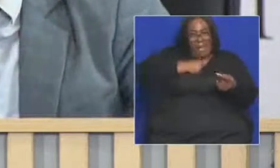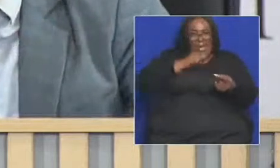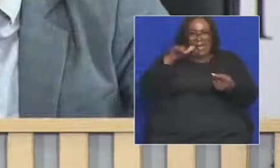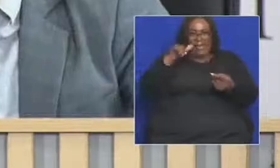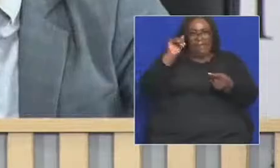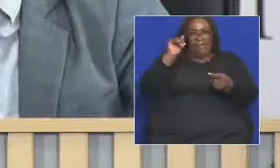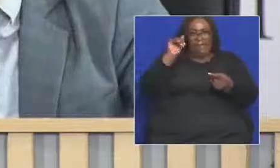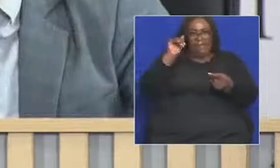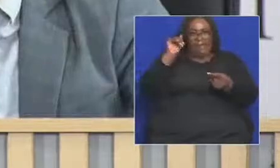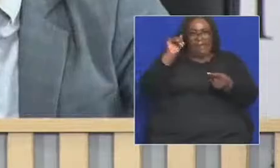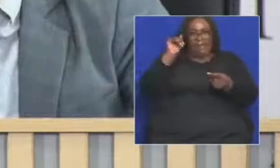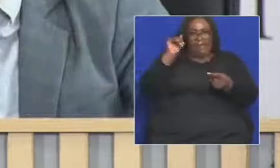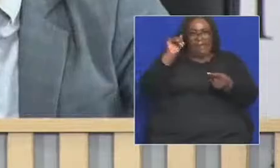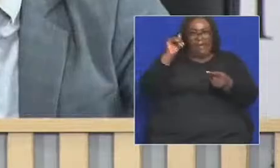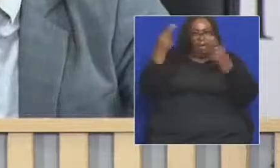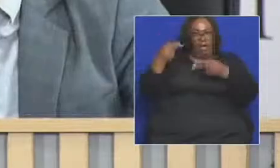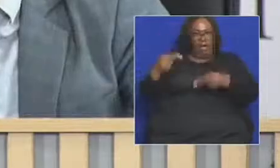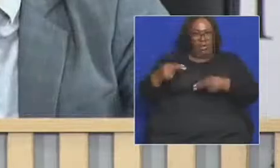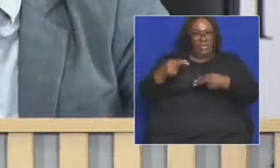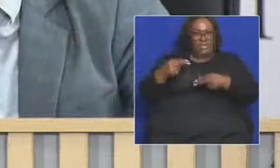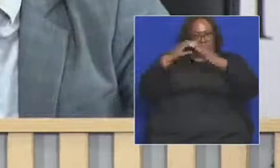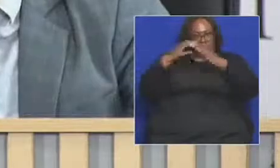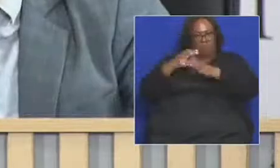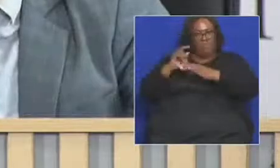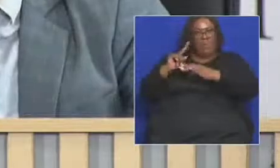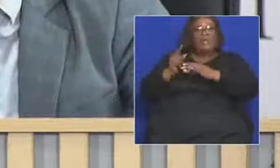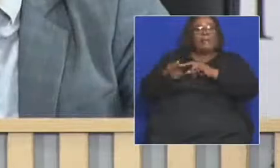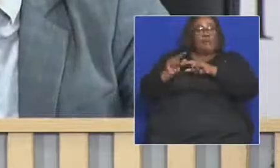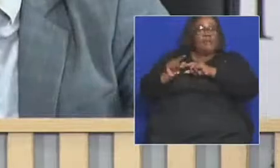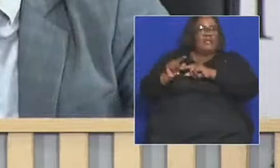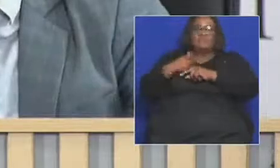I do not know what part